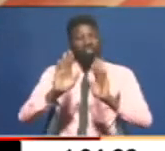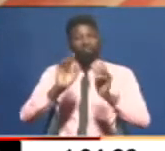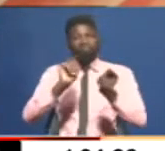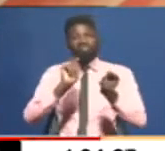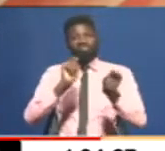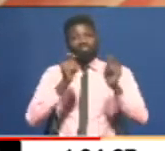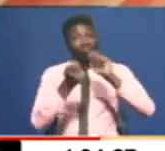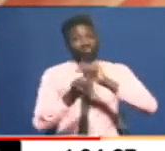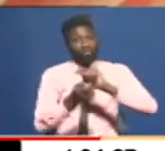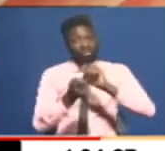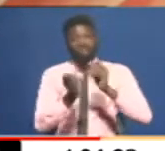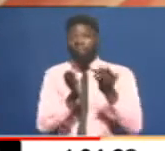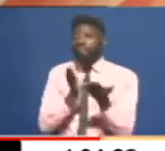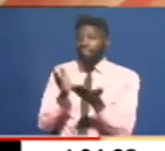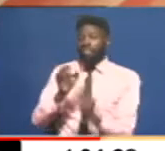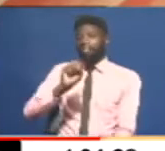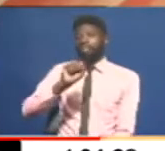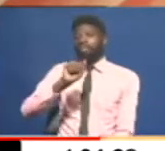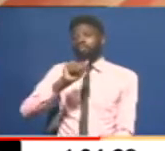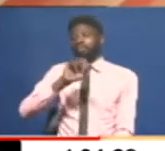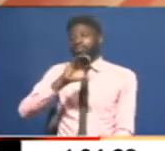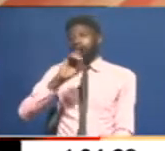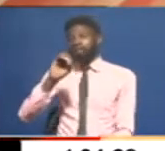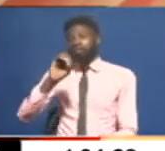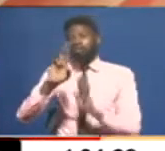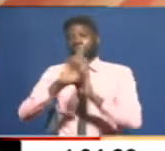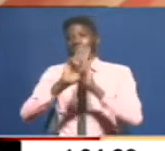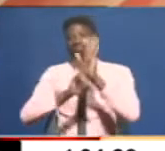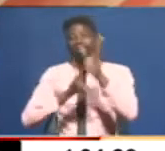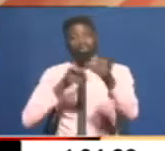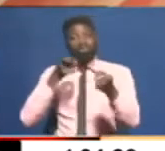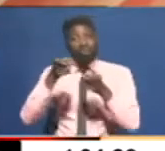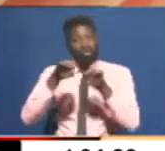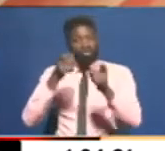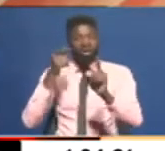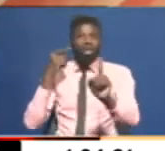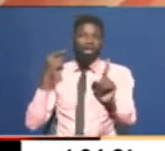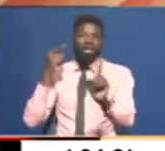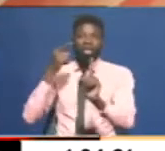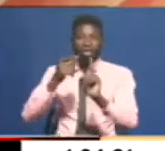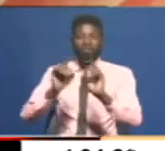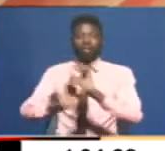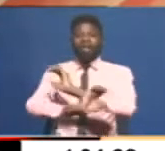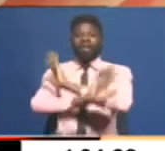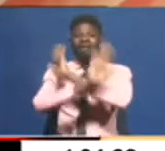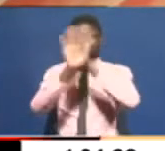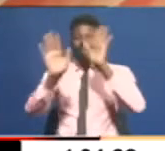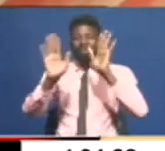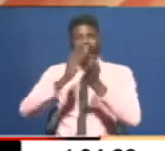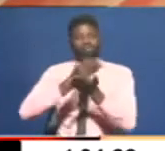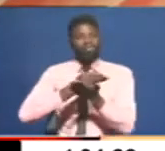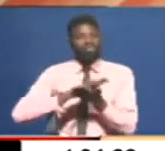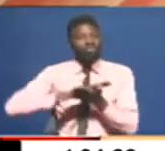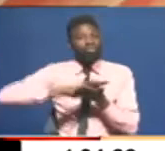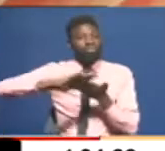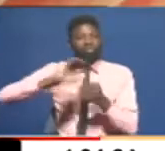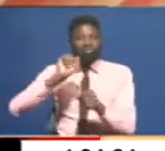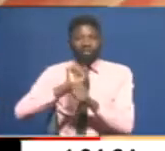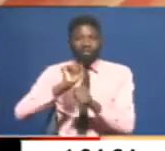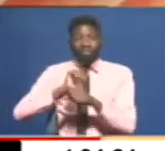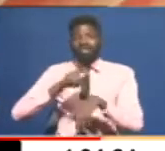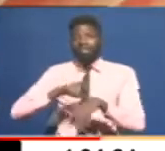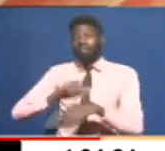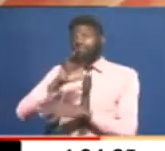existing SACCO regulations for transparency and efficiency. Speaking during the 50th anniversary of Sauti